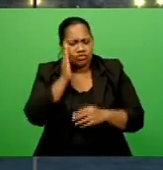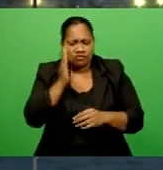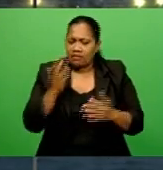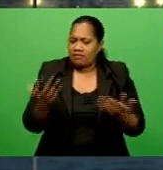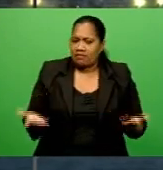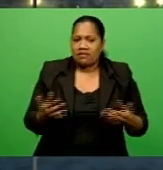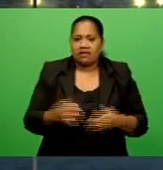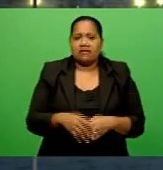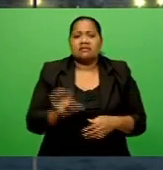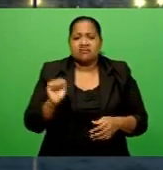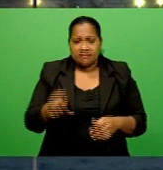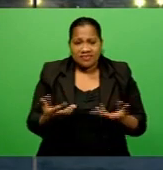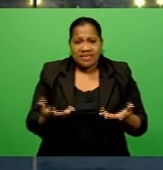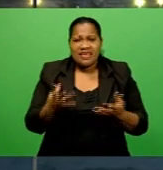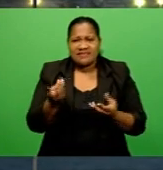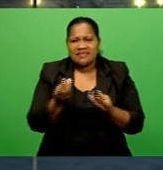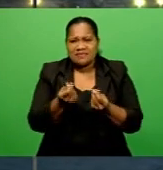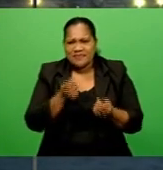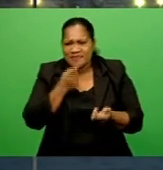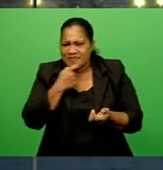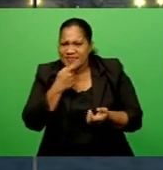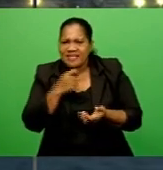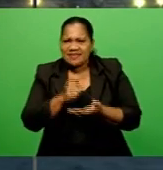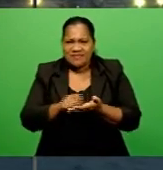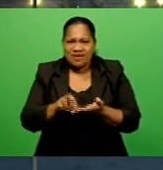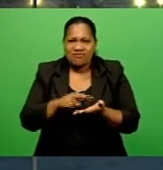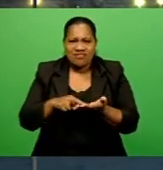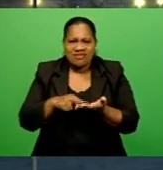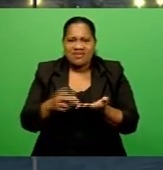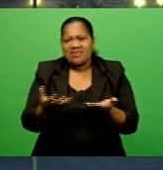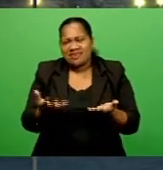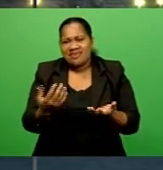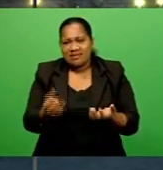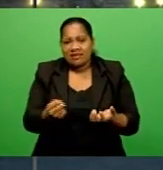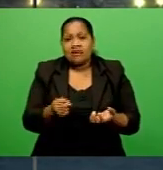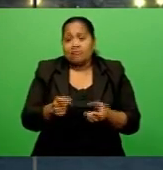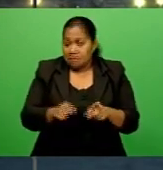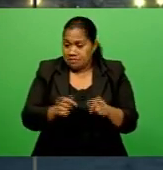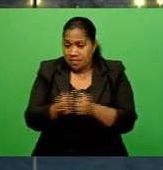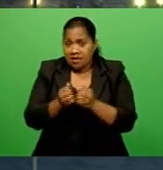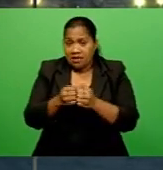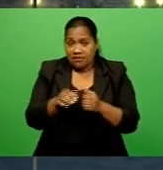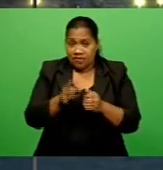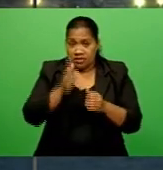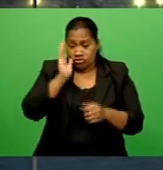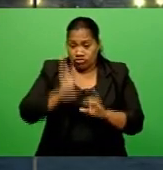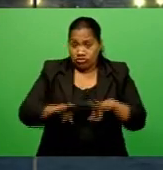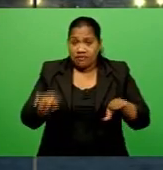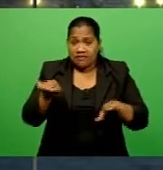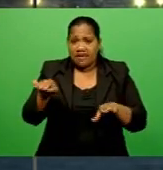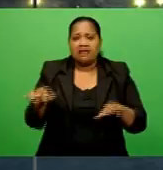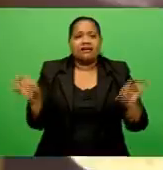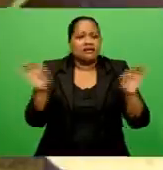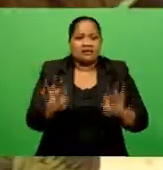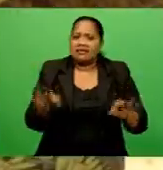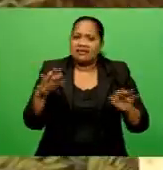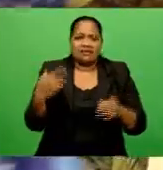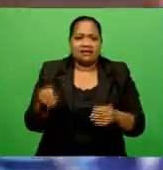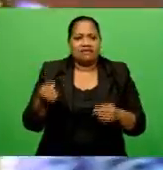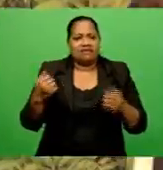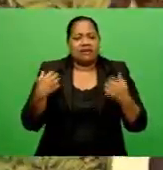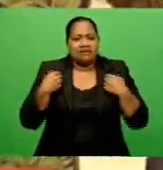stationery, many of the children in these communities are still without uniforms, shoes and bags. Eleanor Turangaivu has more.